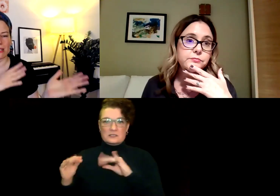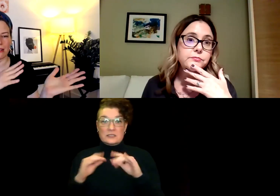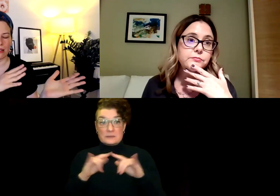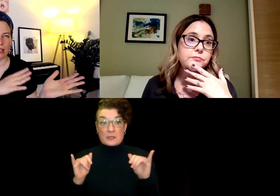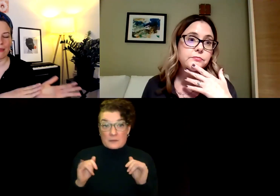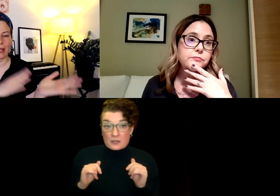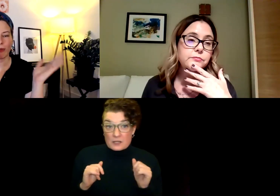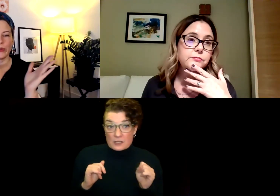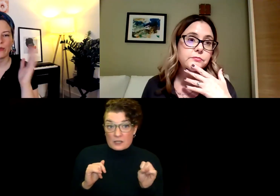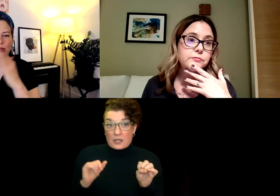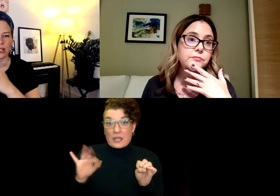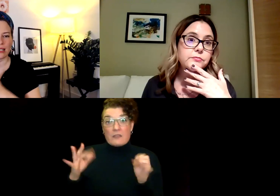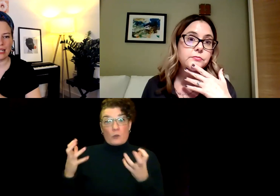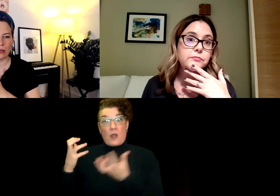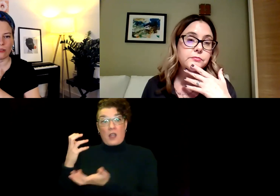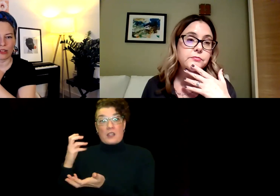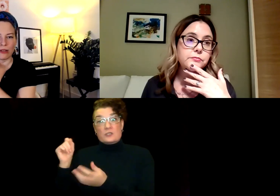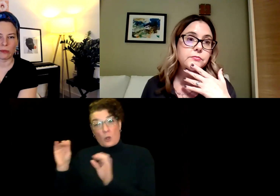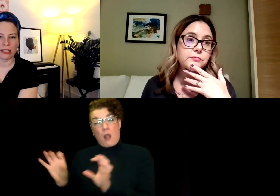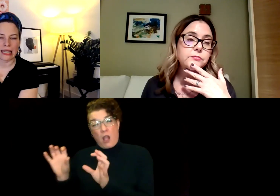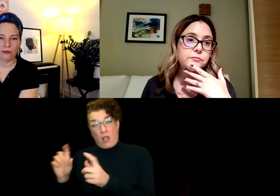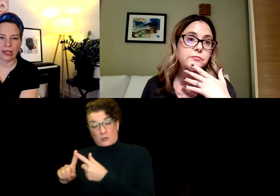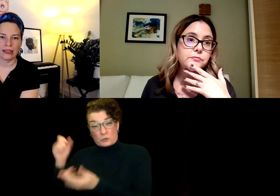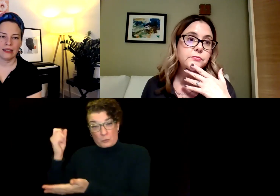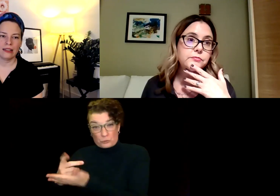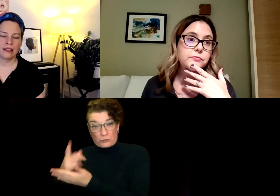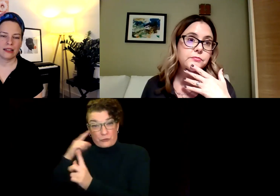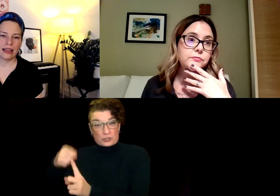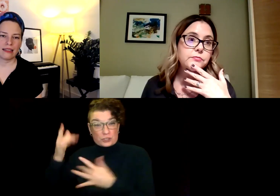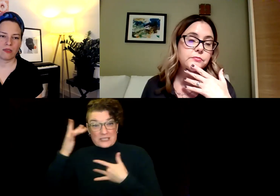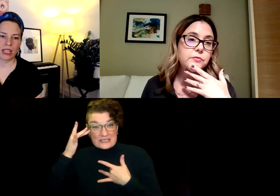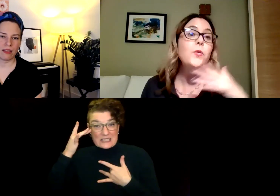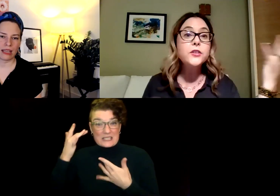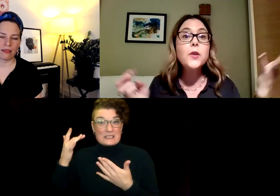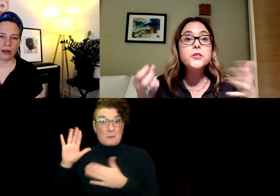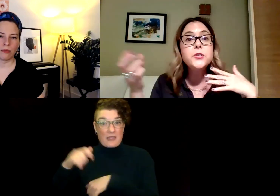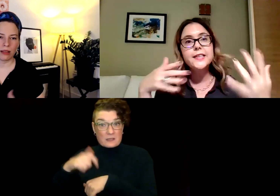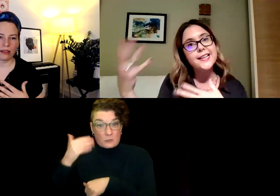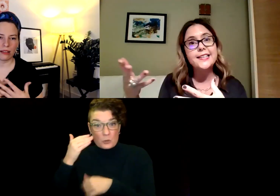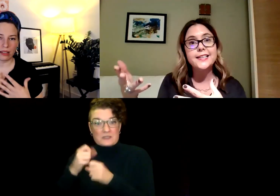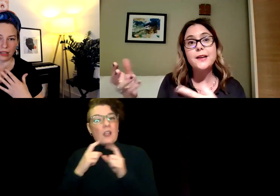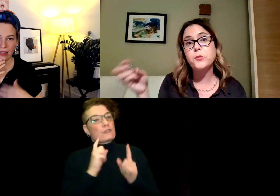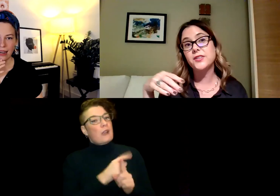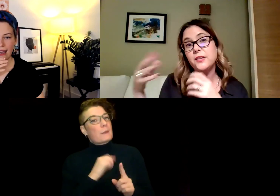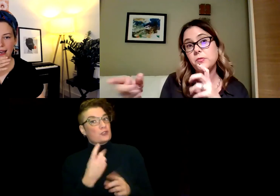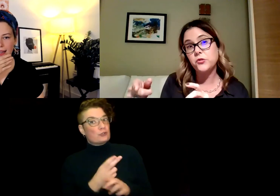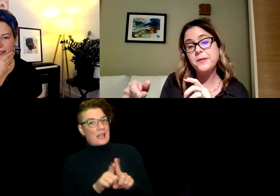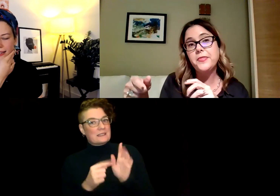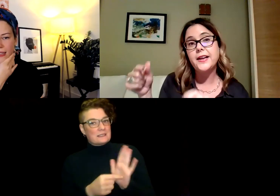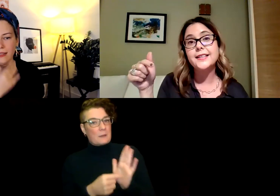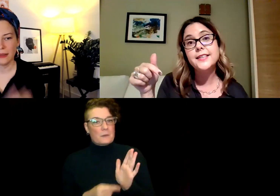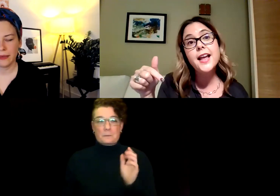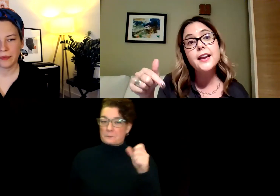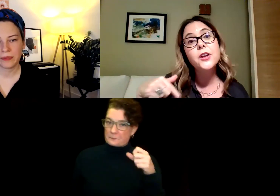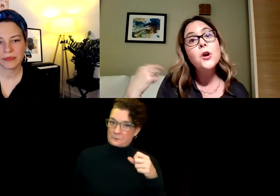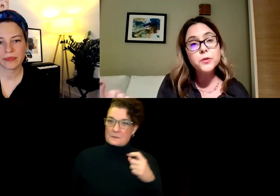expensive to get something approved for a disease that once you know it's human safe, like right. So I'm just using it as an example. Yeah.